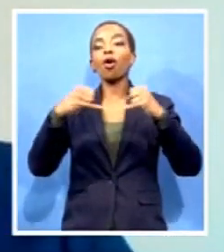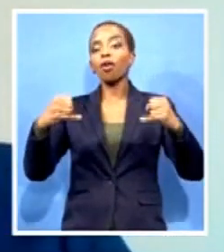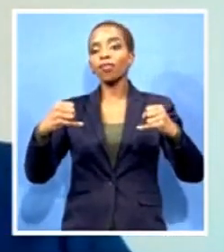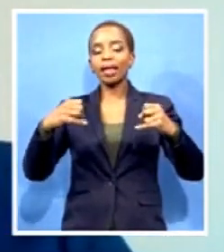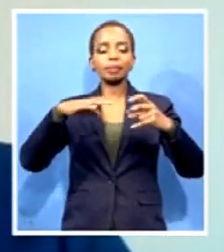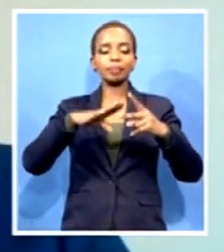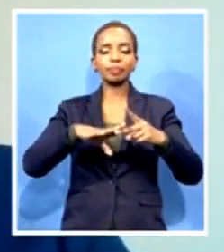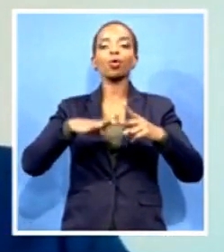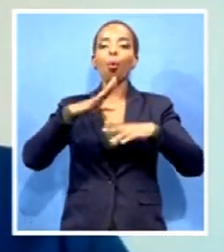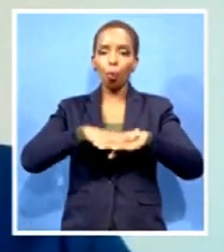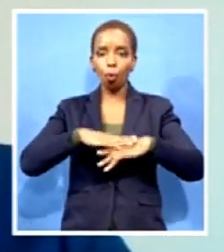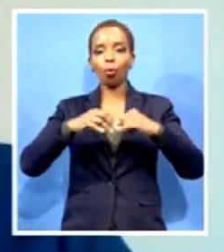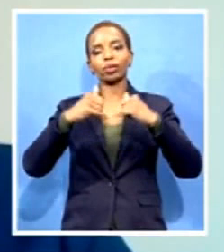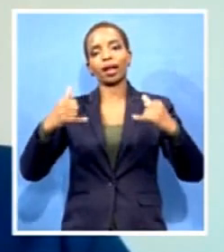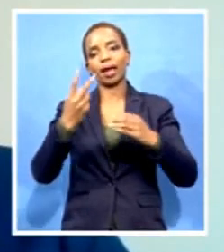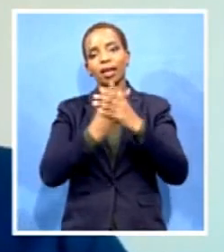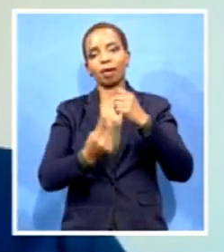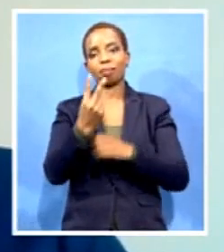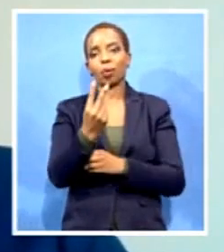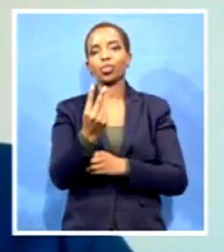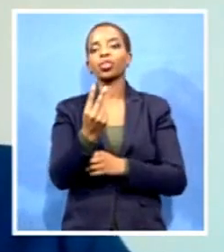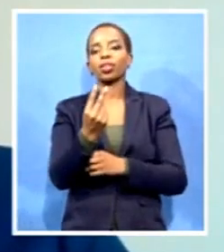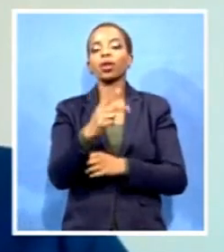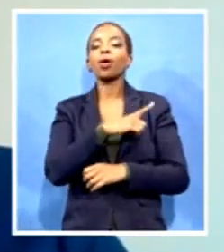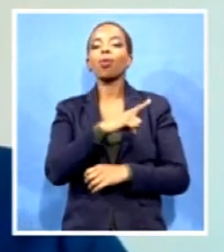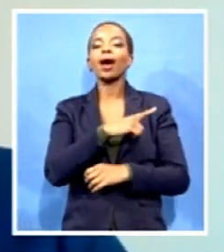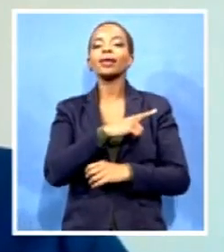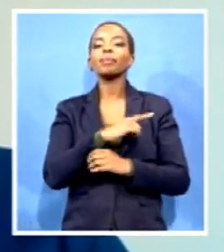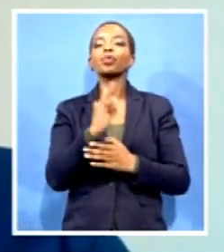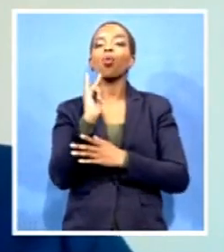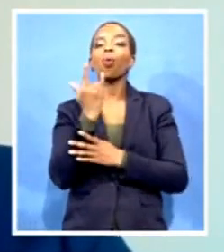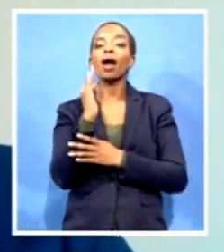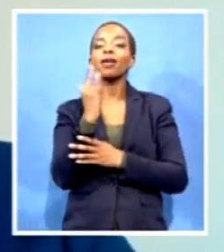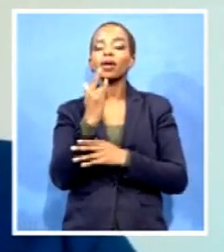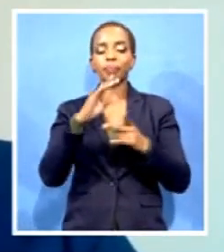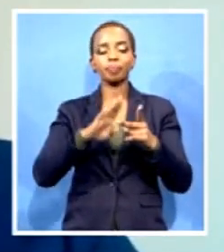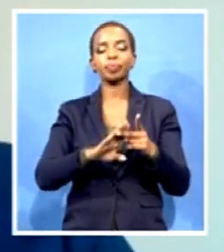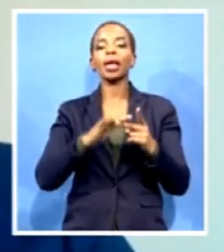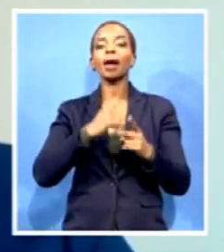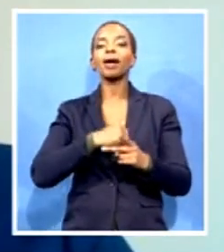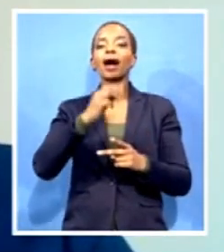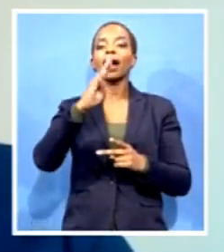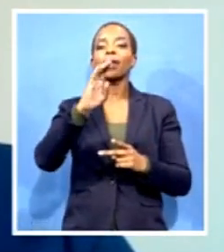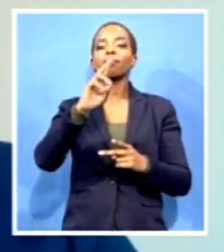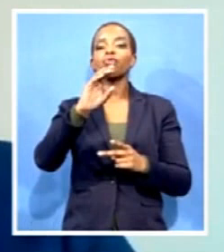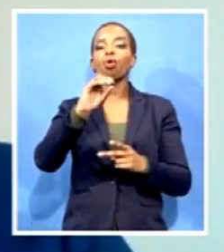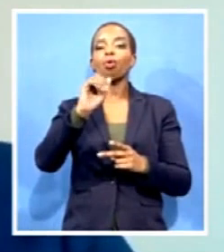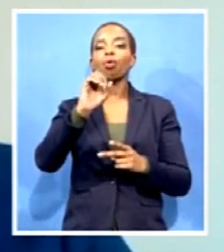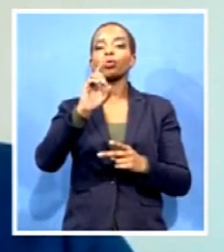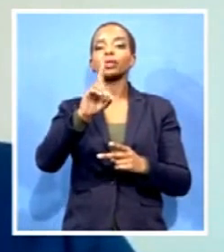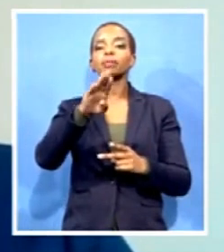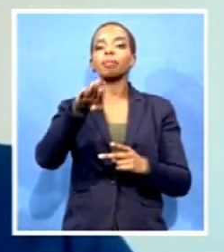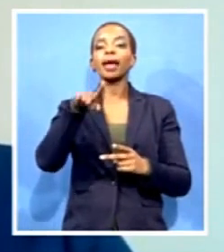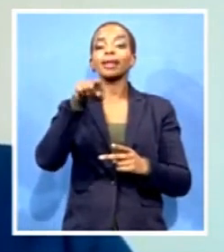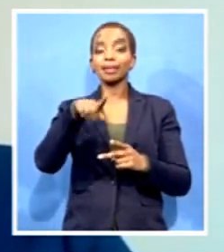and my broadband. At certain locations, it's an issue. It's a big crisis for virtual